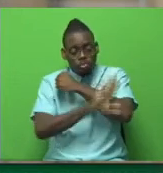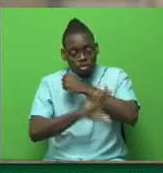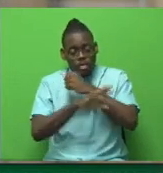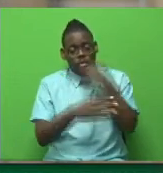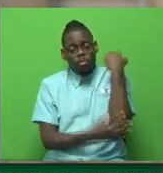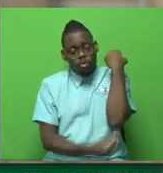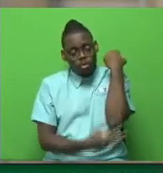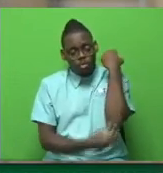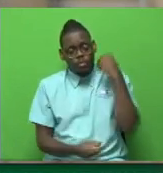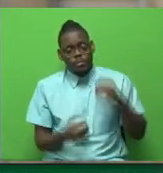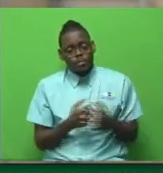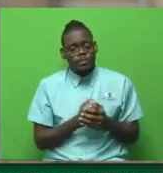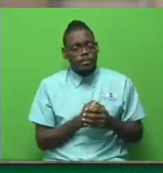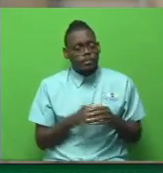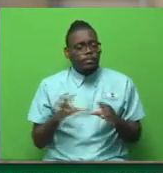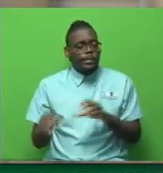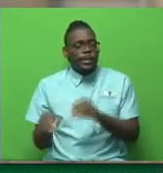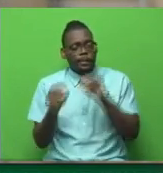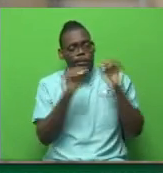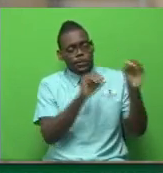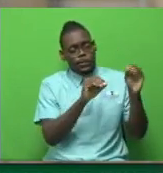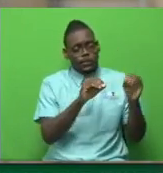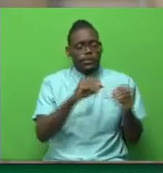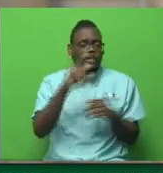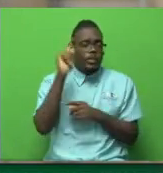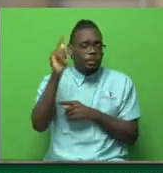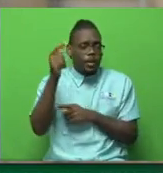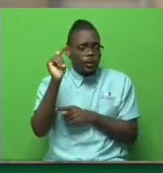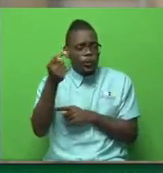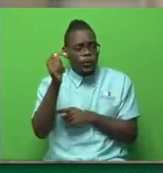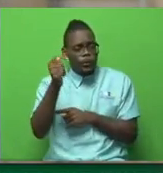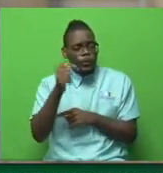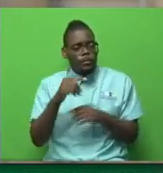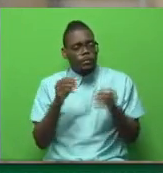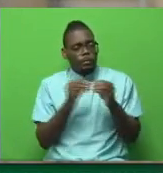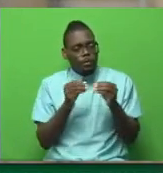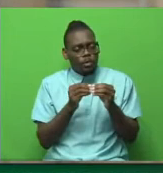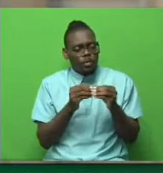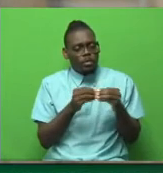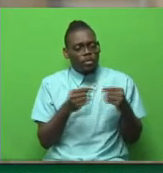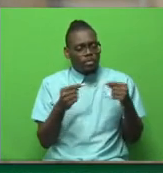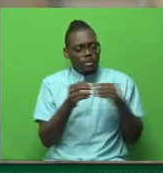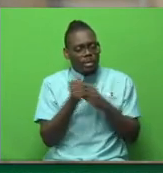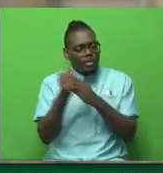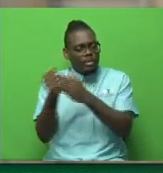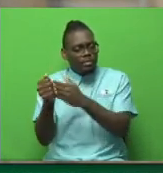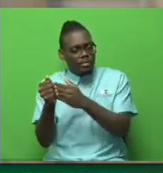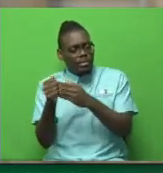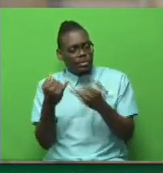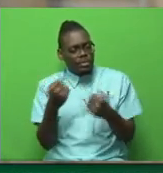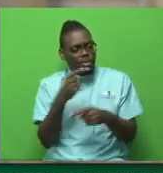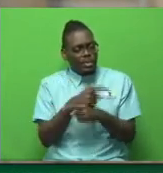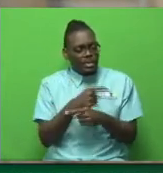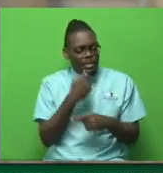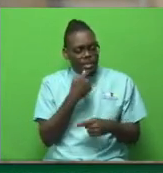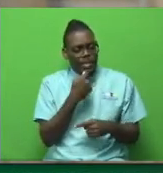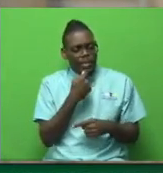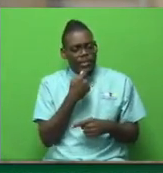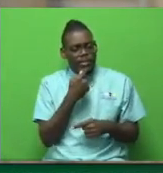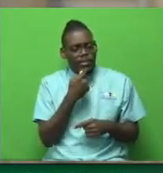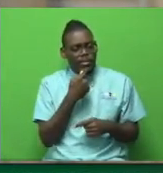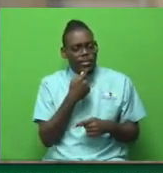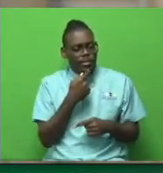Tobago the opposition leader today one of her criticisms is that it seemed like this government was seeking the punish